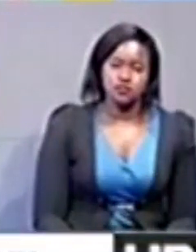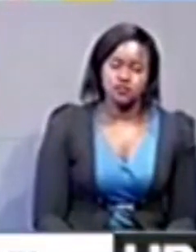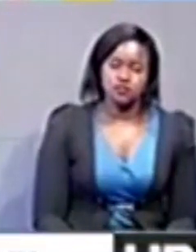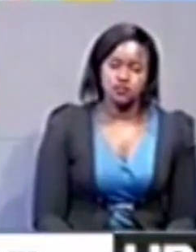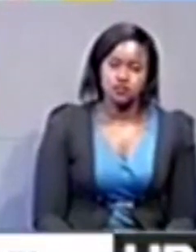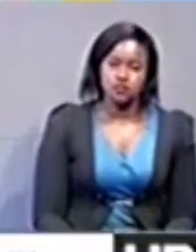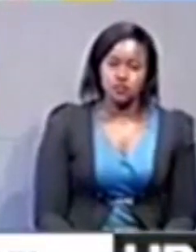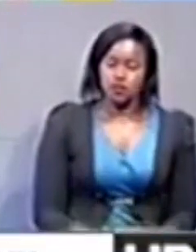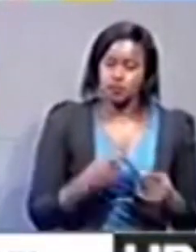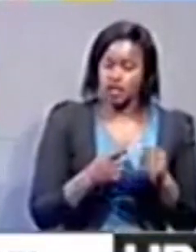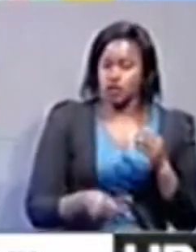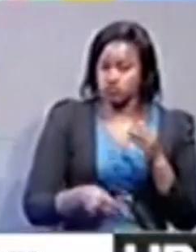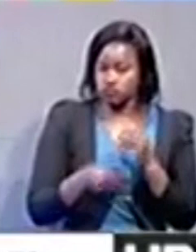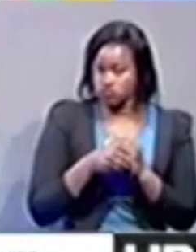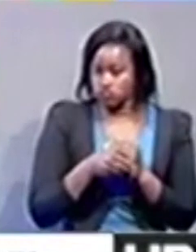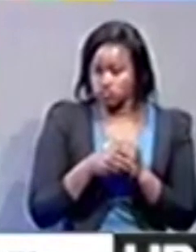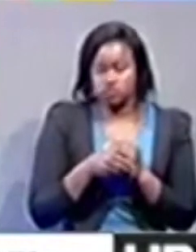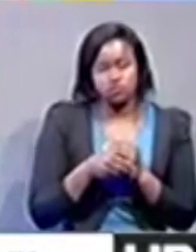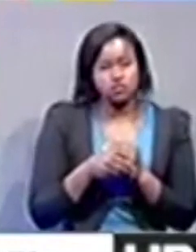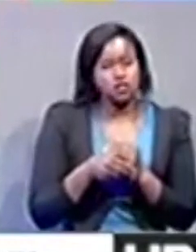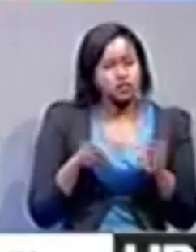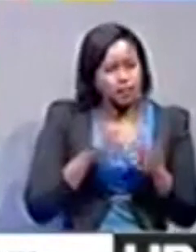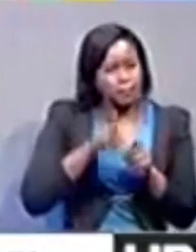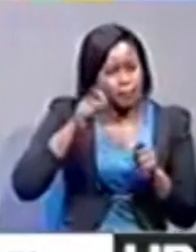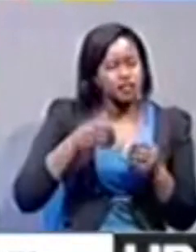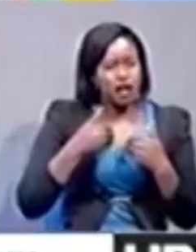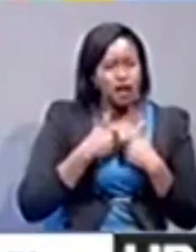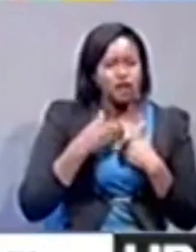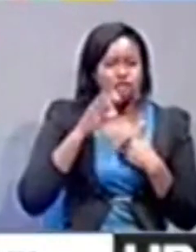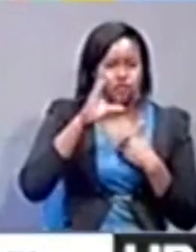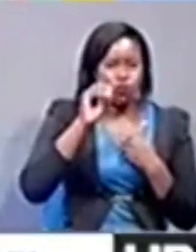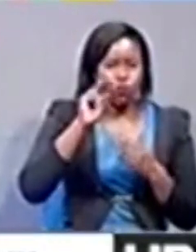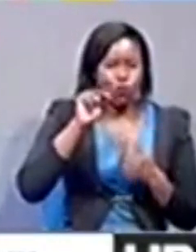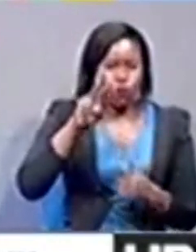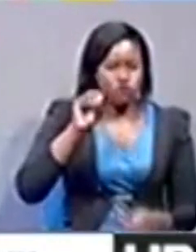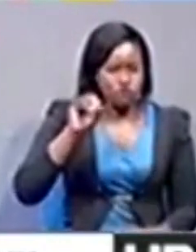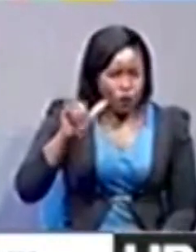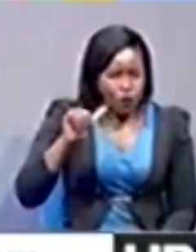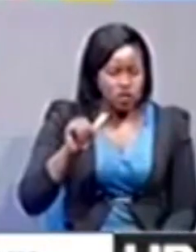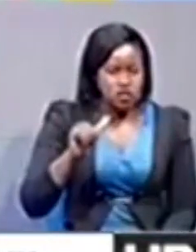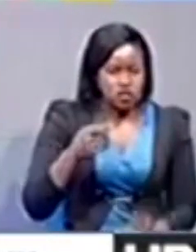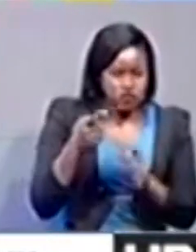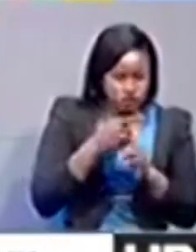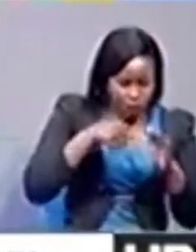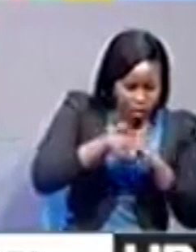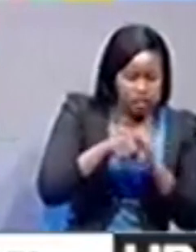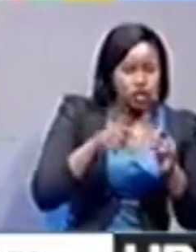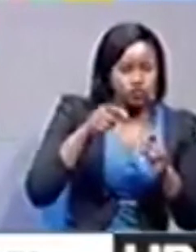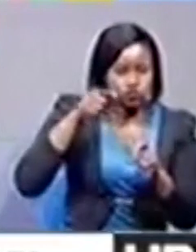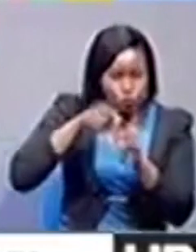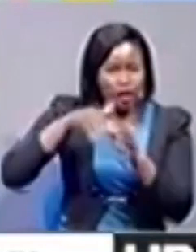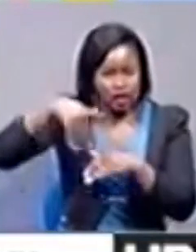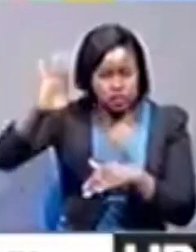the additional plan for the lorries is to have a convoy system escorted from entry to exit or